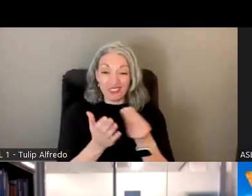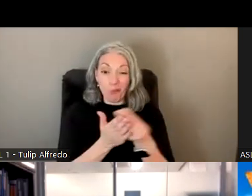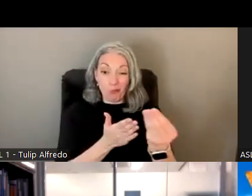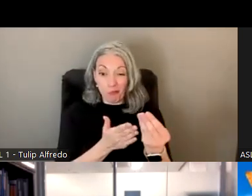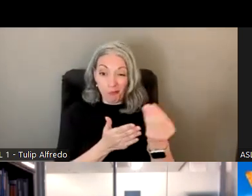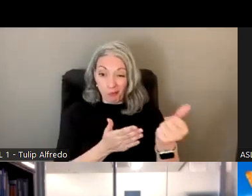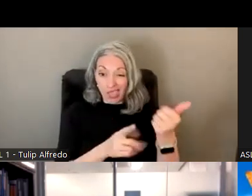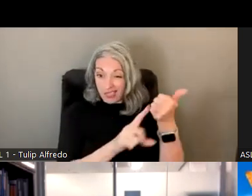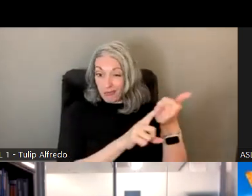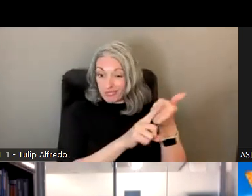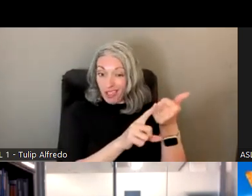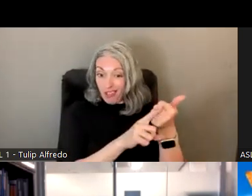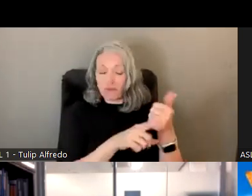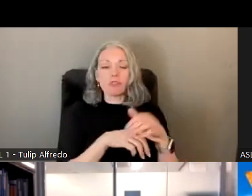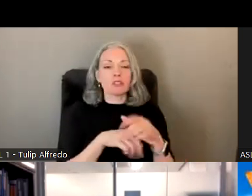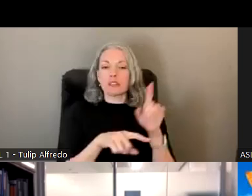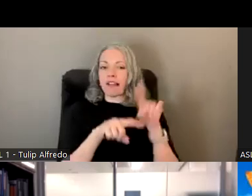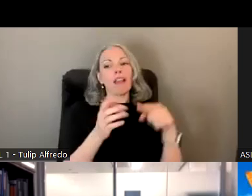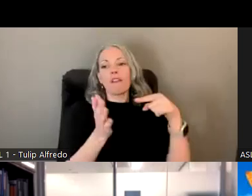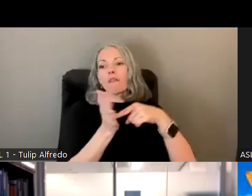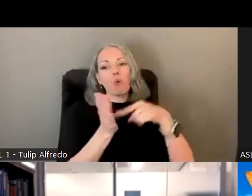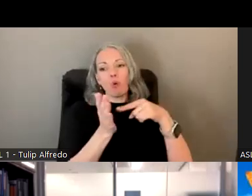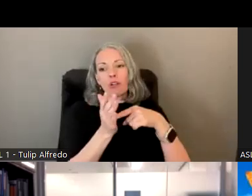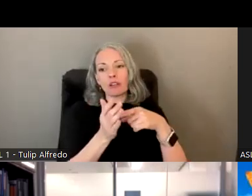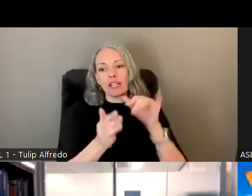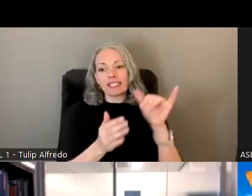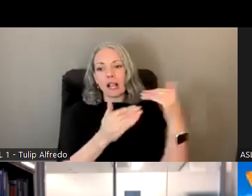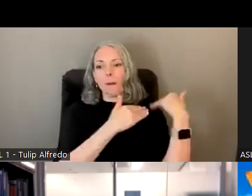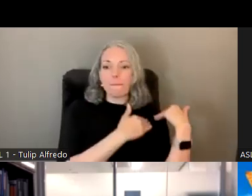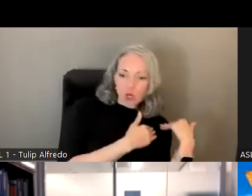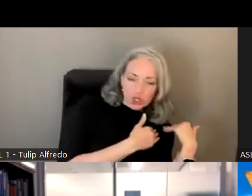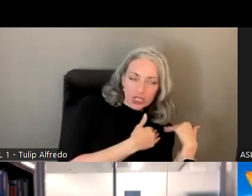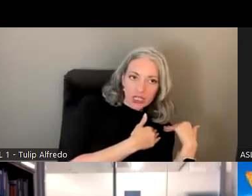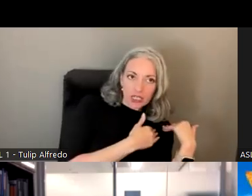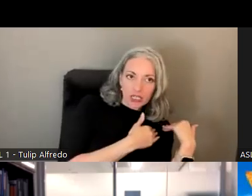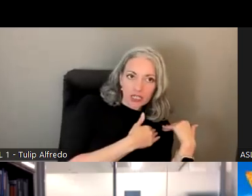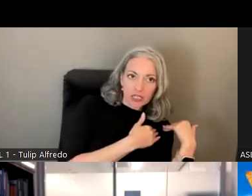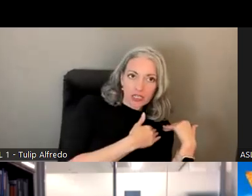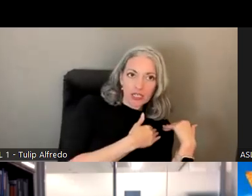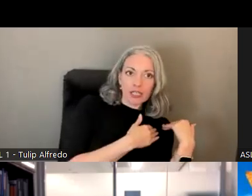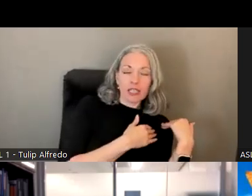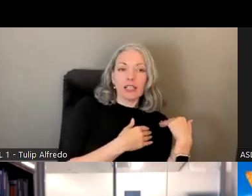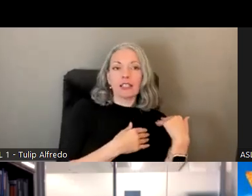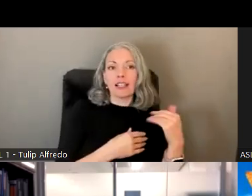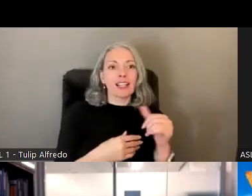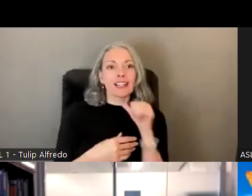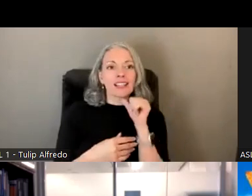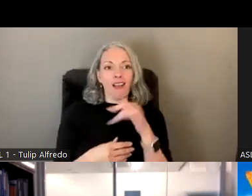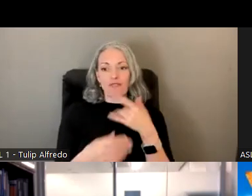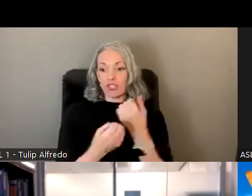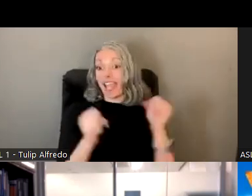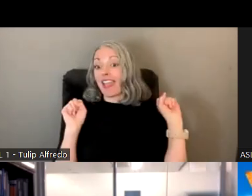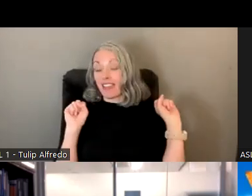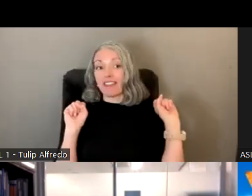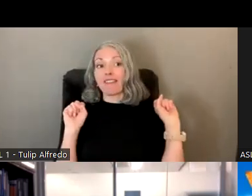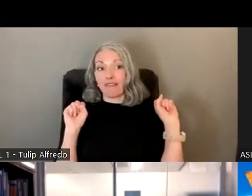that they can't afford. There's a financial burden and insecurity among the middle class.